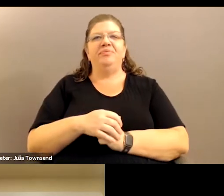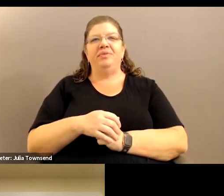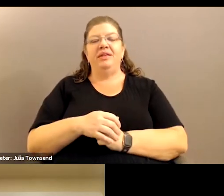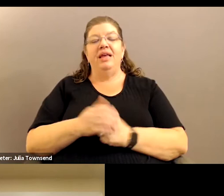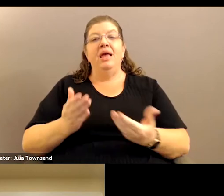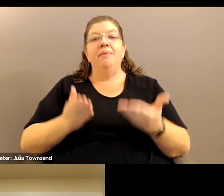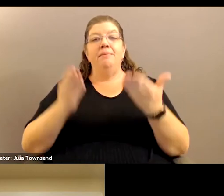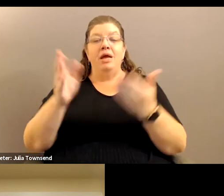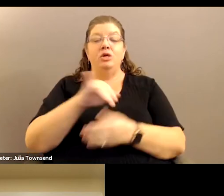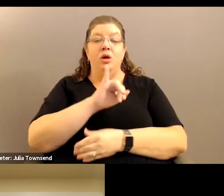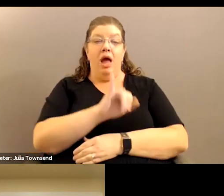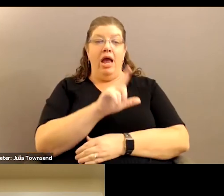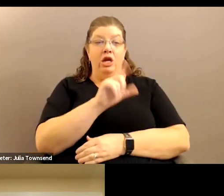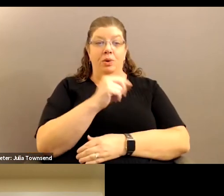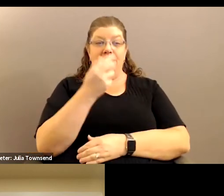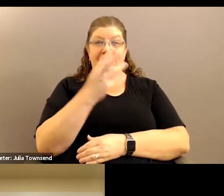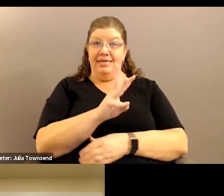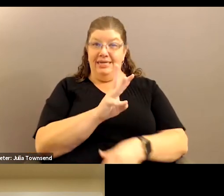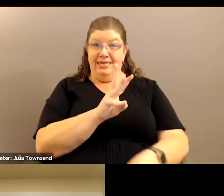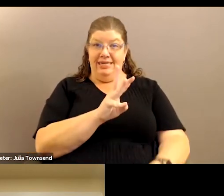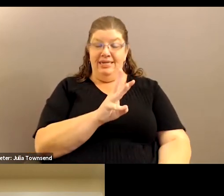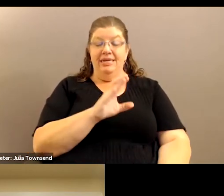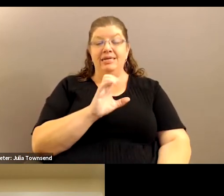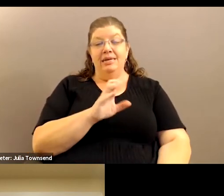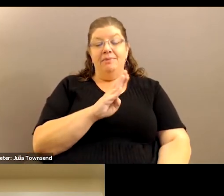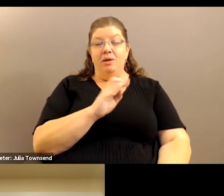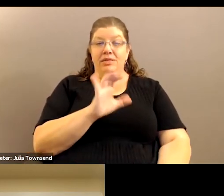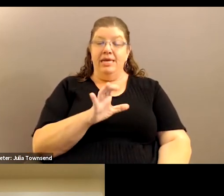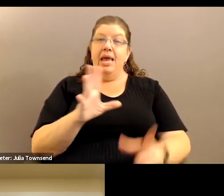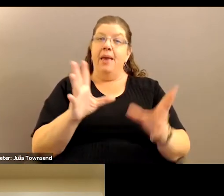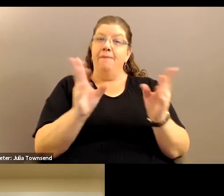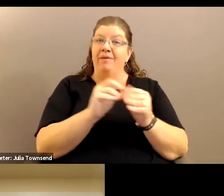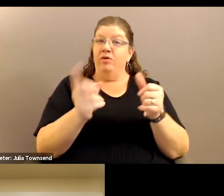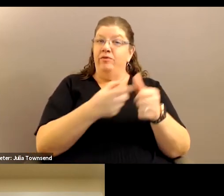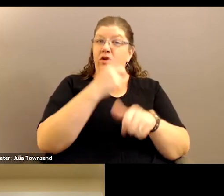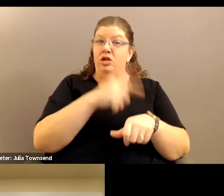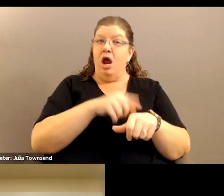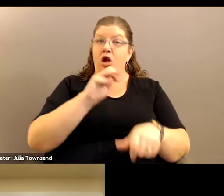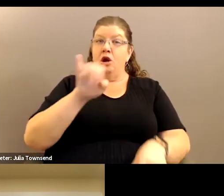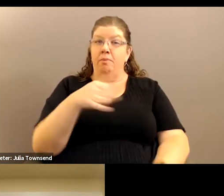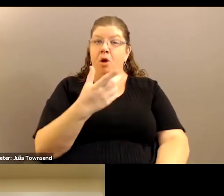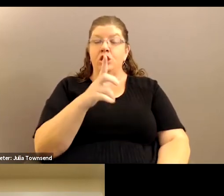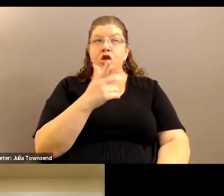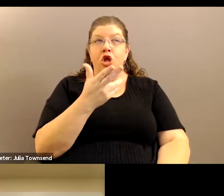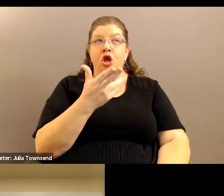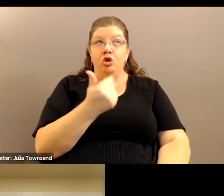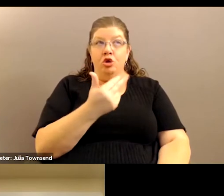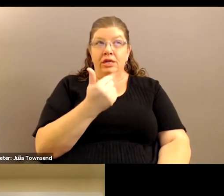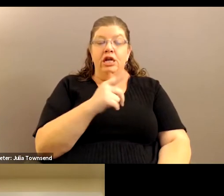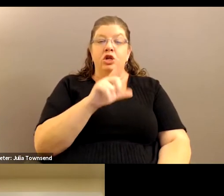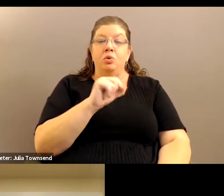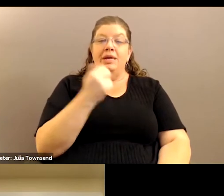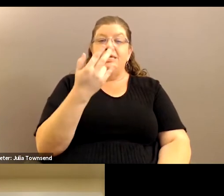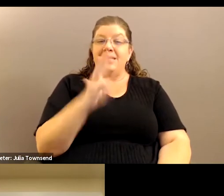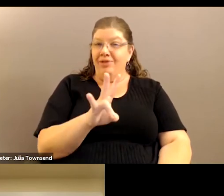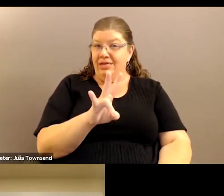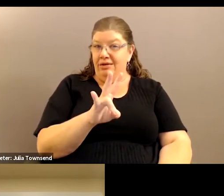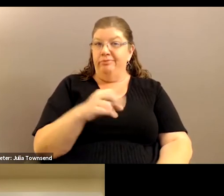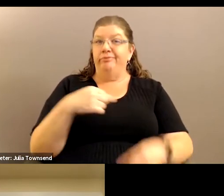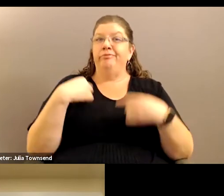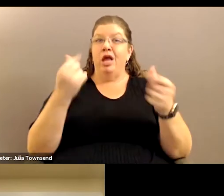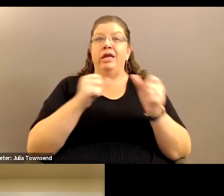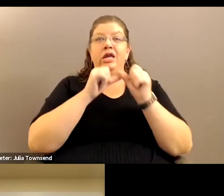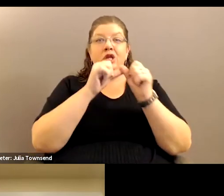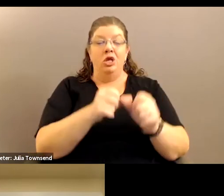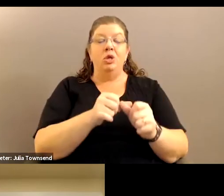2016. the cboc met for the first time on march 13 2017 and has continued to meet